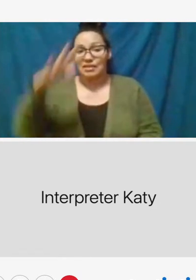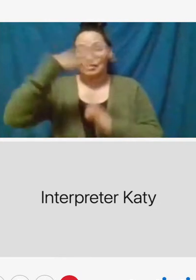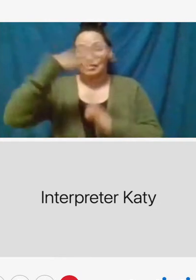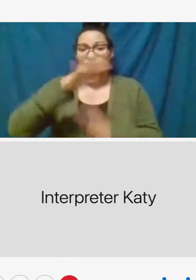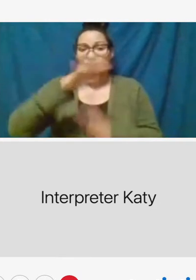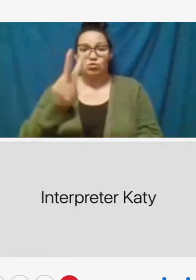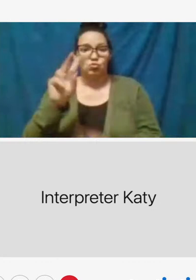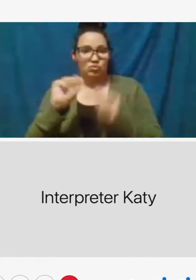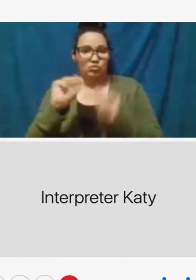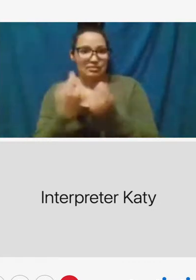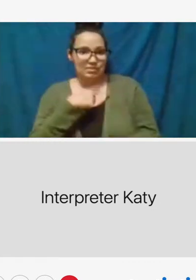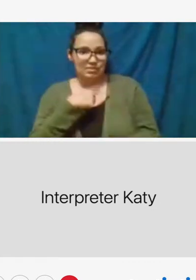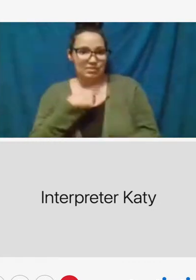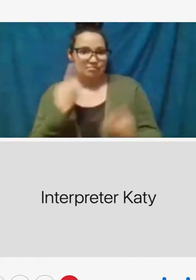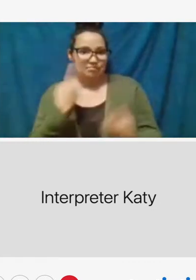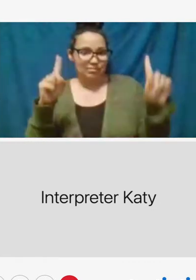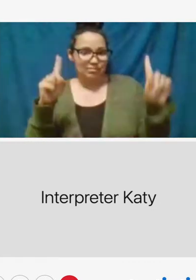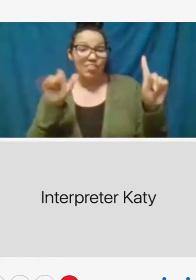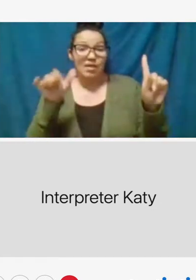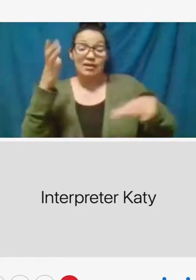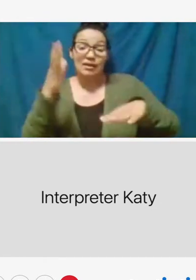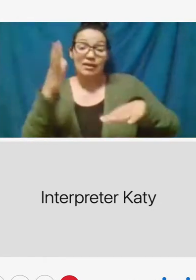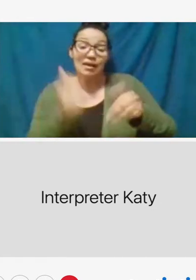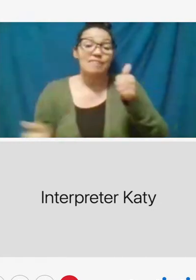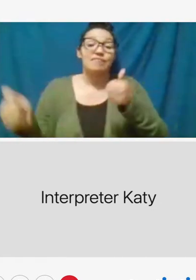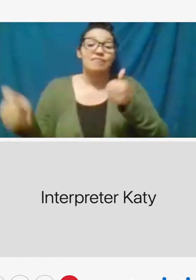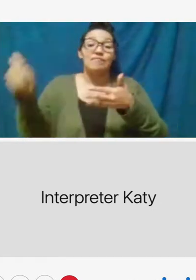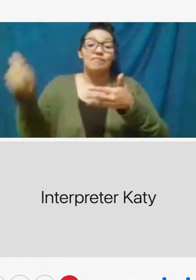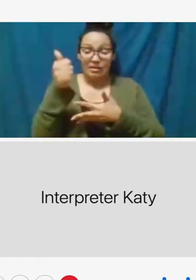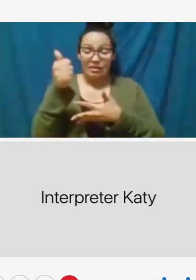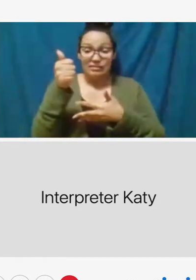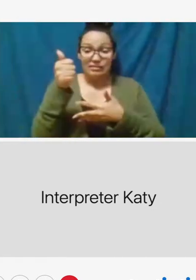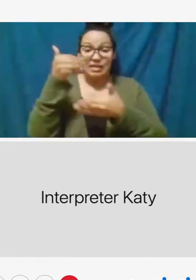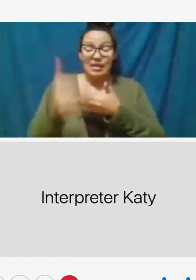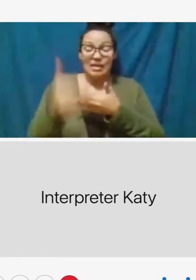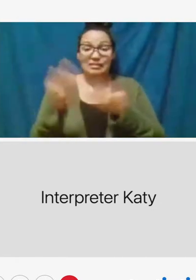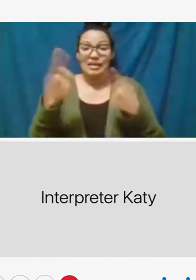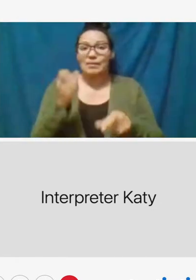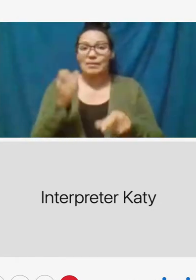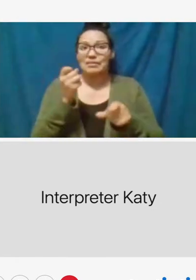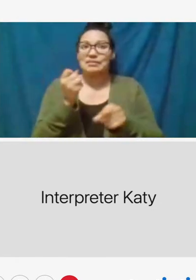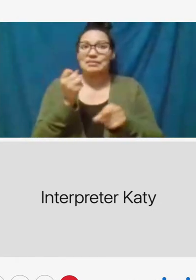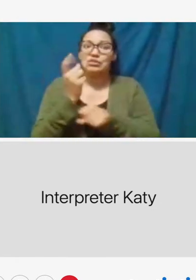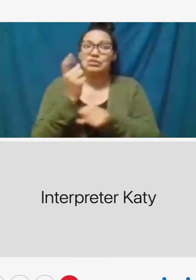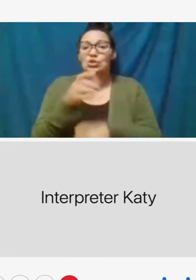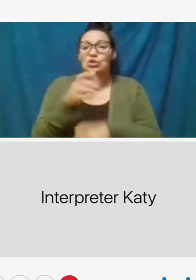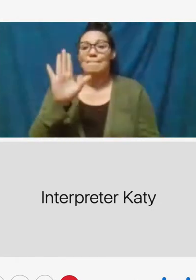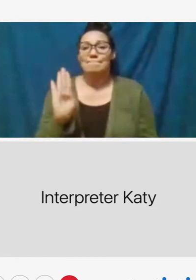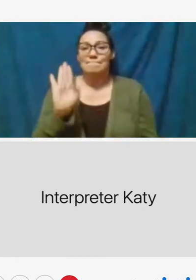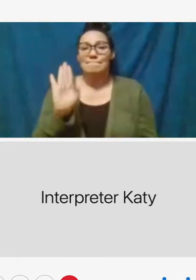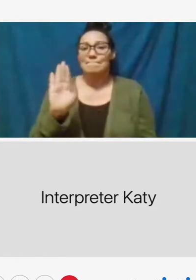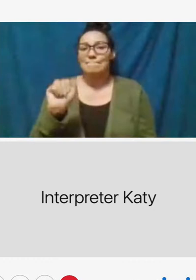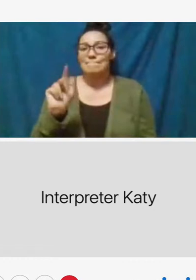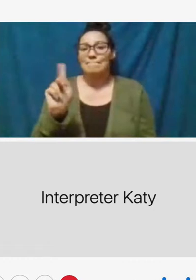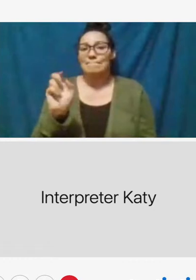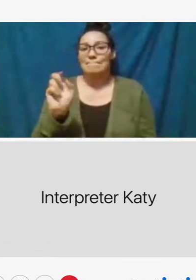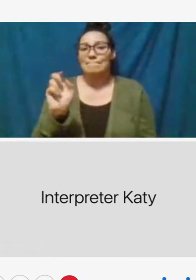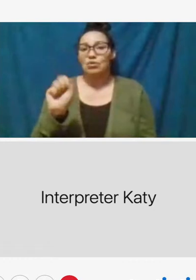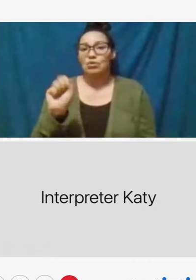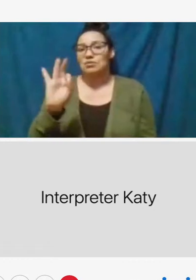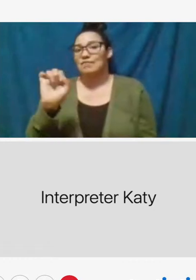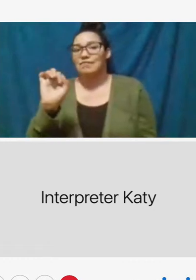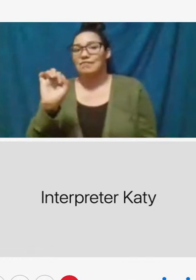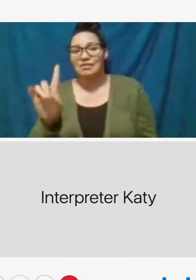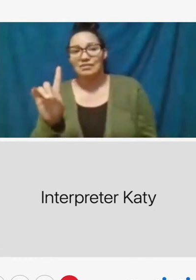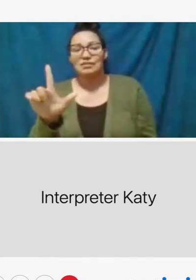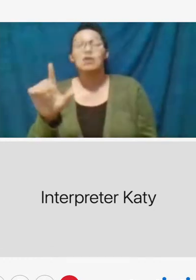accomplishment Advanced them to the next round that normally takes place each year in Bakersfield unfortunately these Bruins were able to compete live but that did